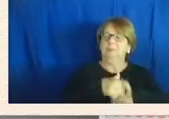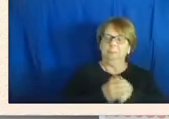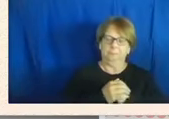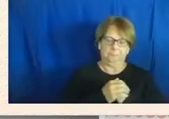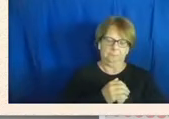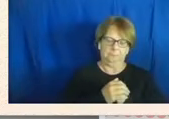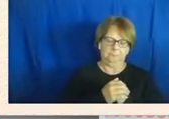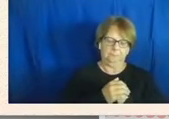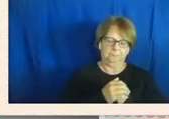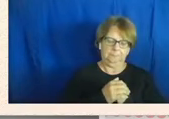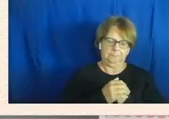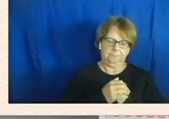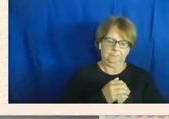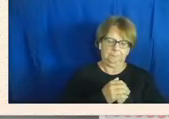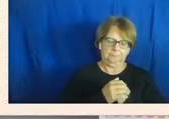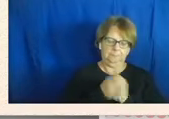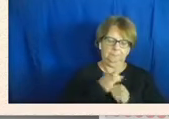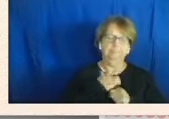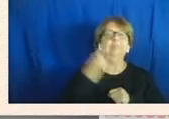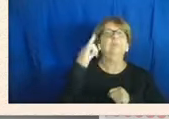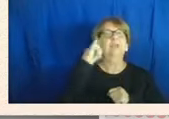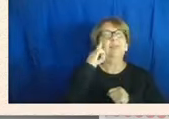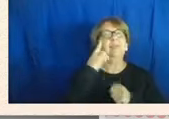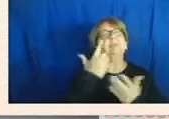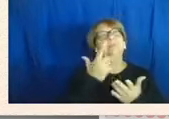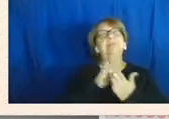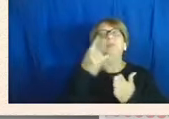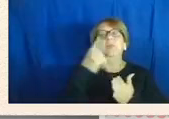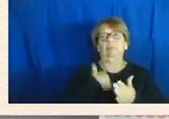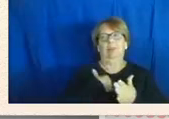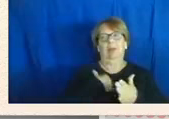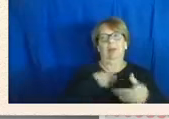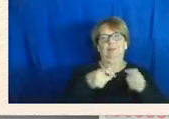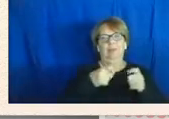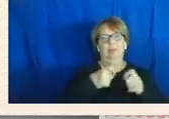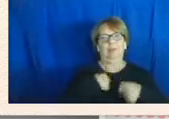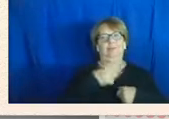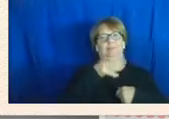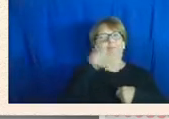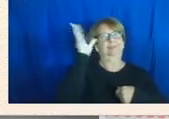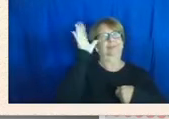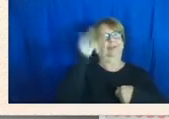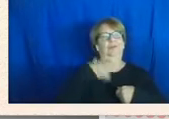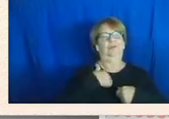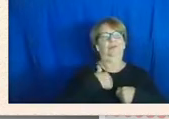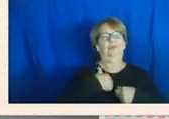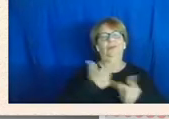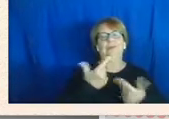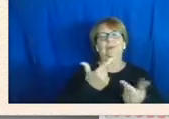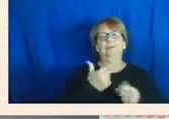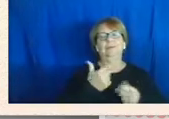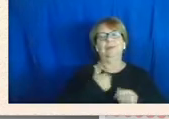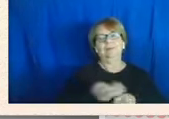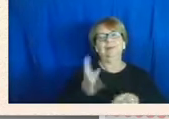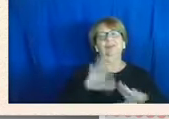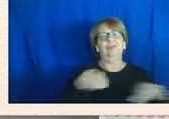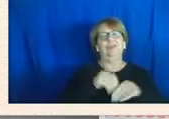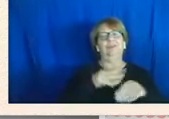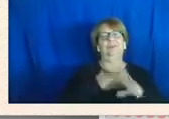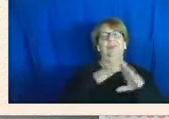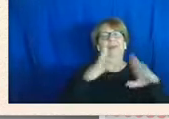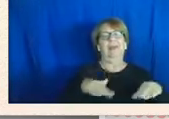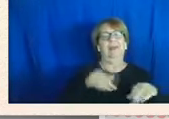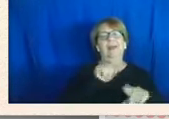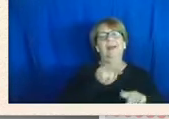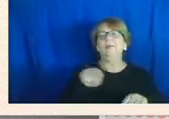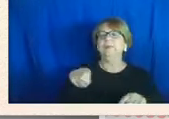I think this is something I've dealt with, as a parent and having several kids in my house who, obviously are having a